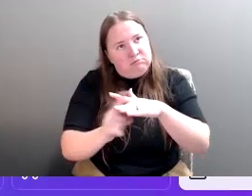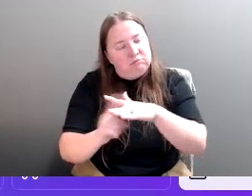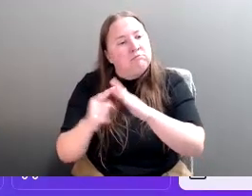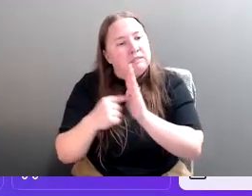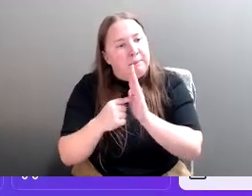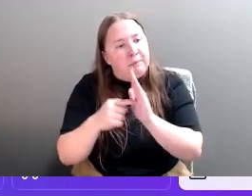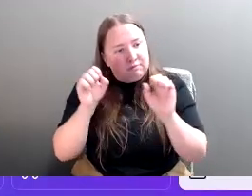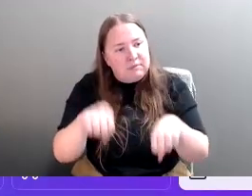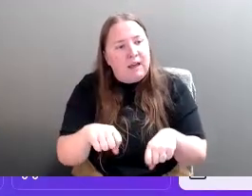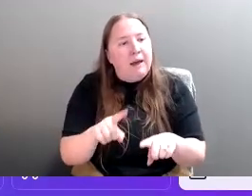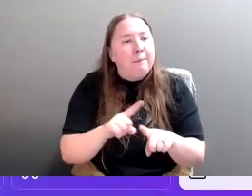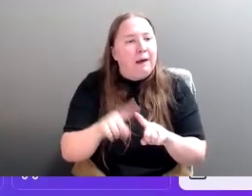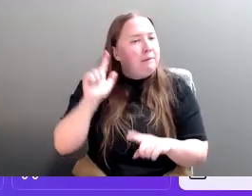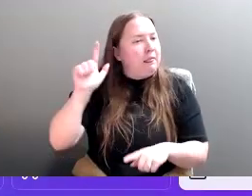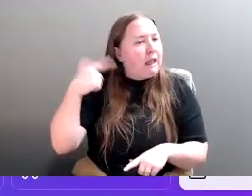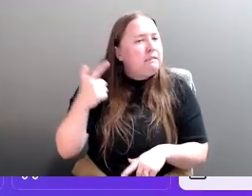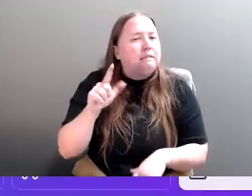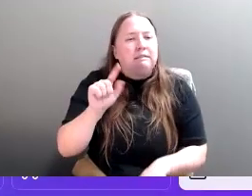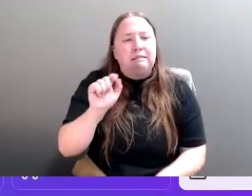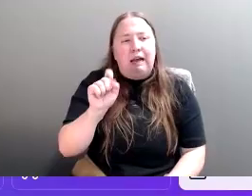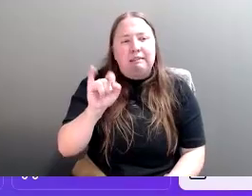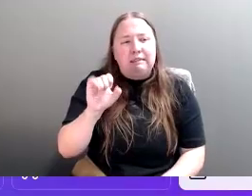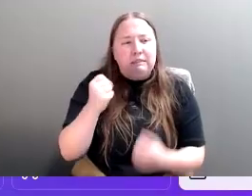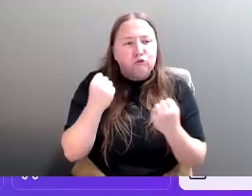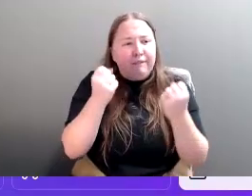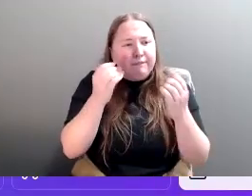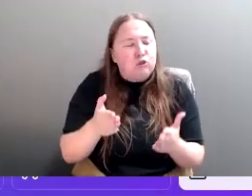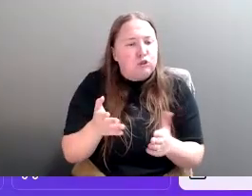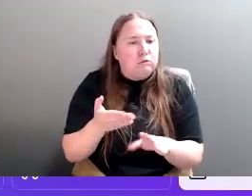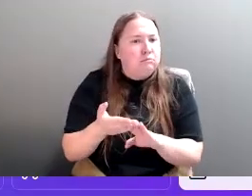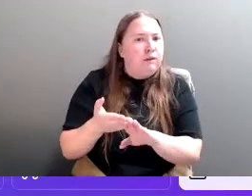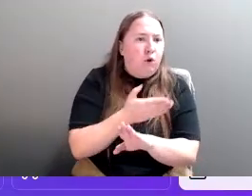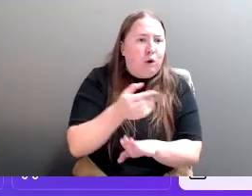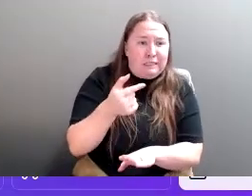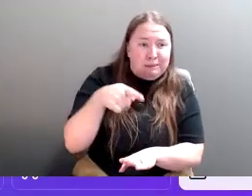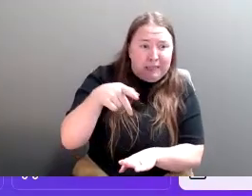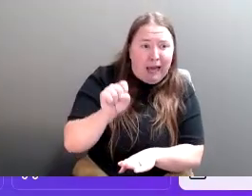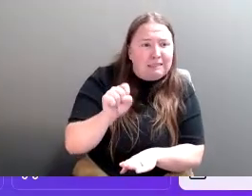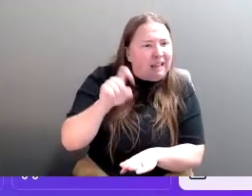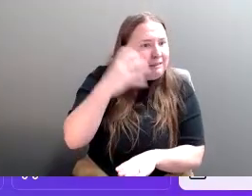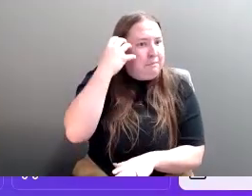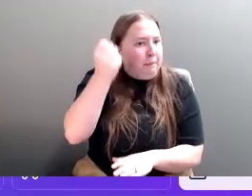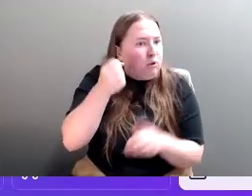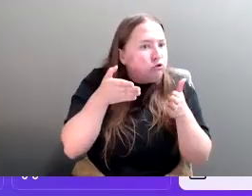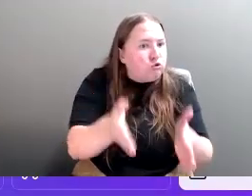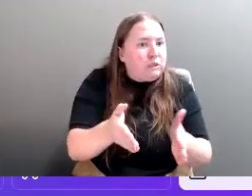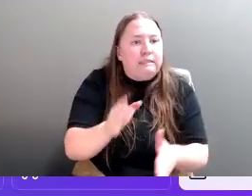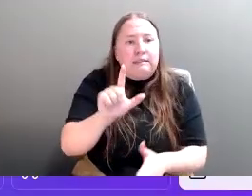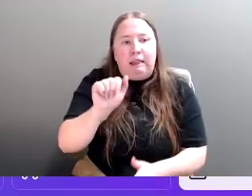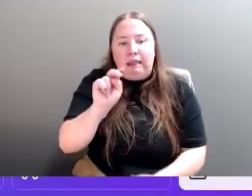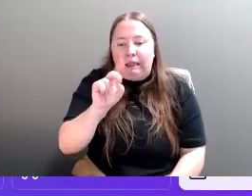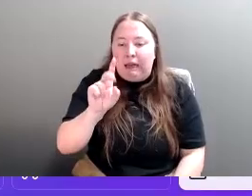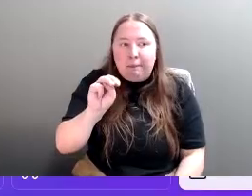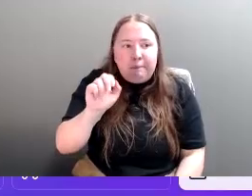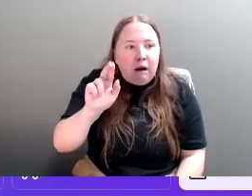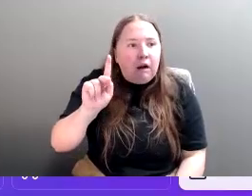when the London taxi drivers and back in the day before GPS had to actually memorize streets and landmarks. When people